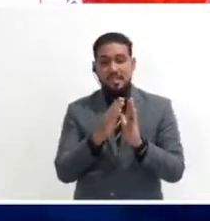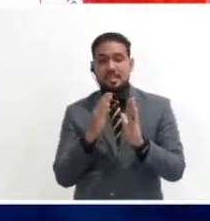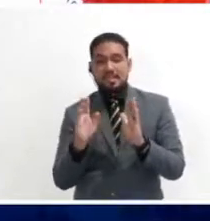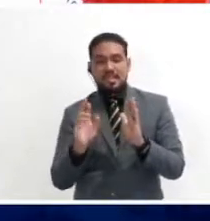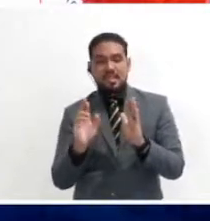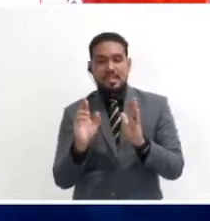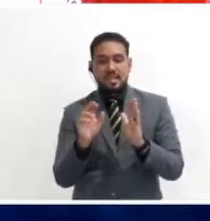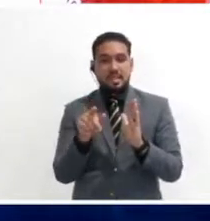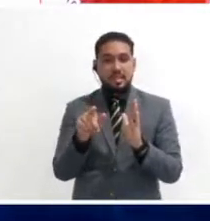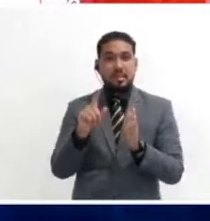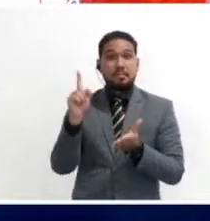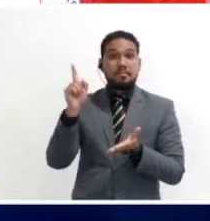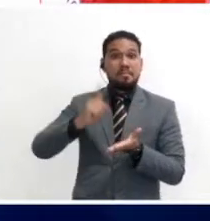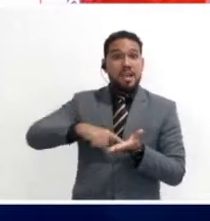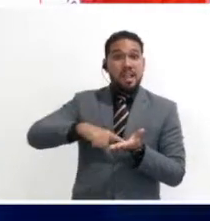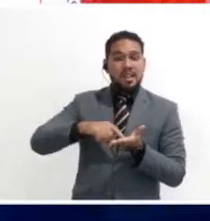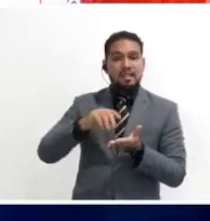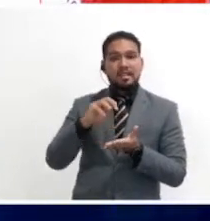pitch. So